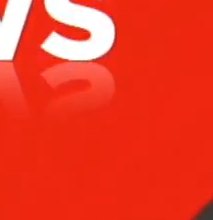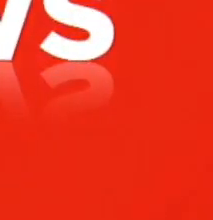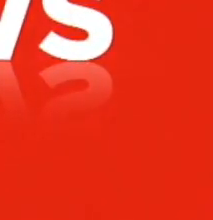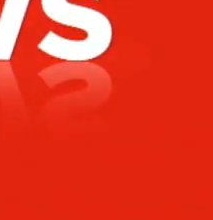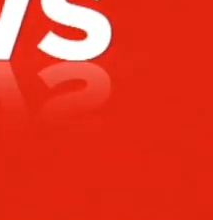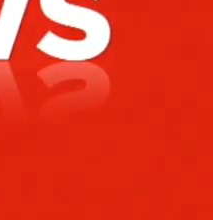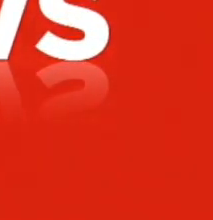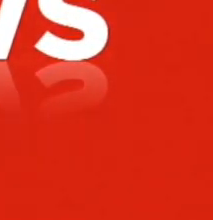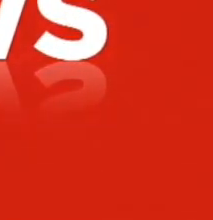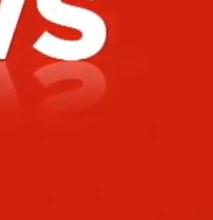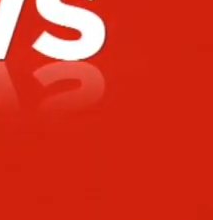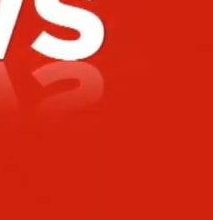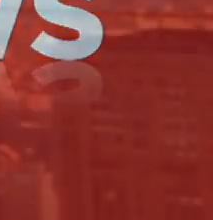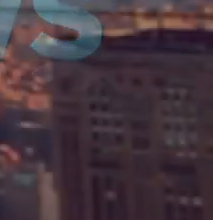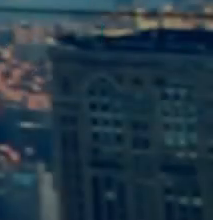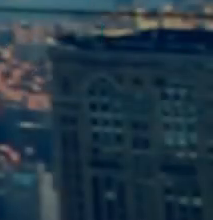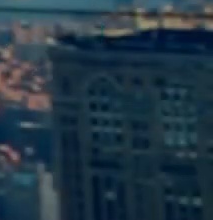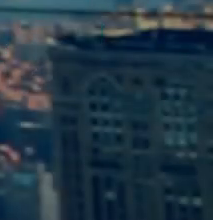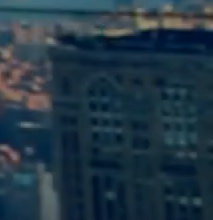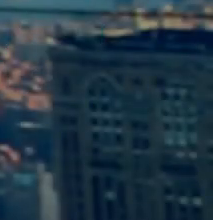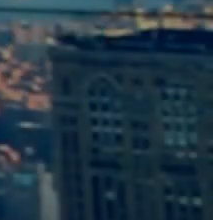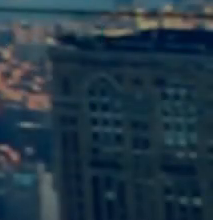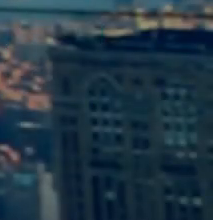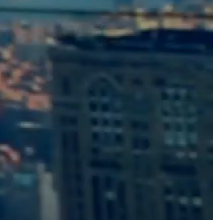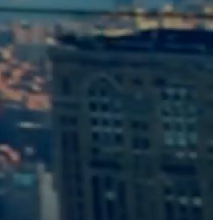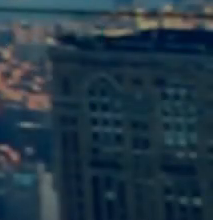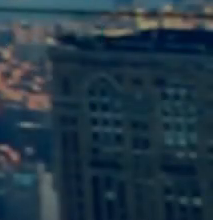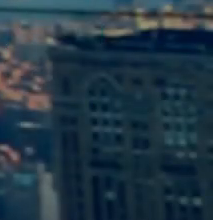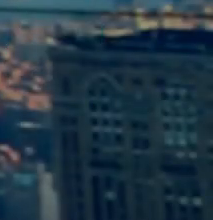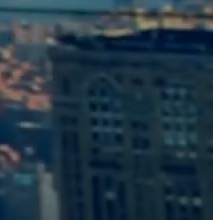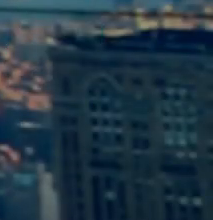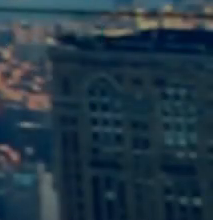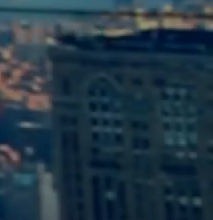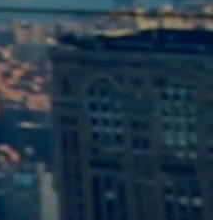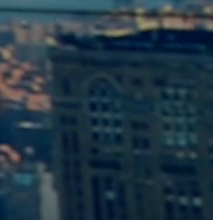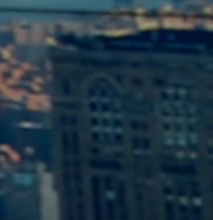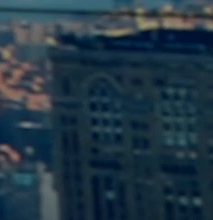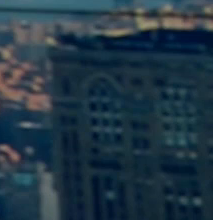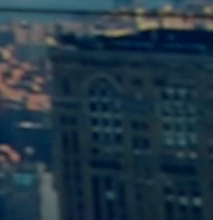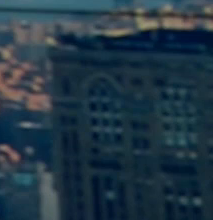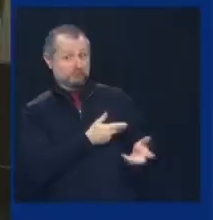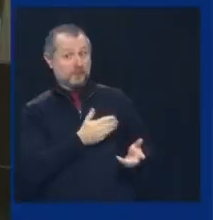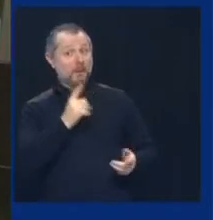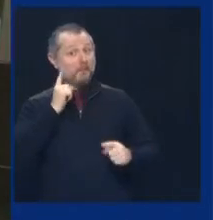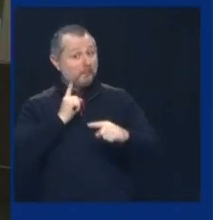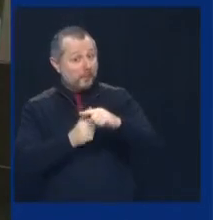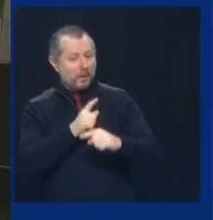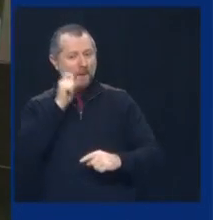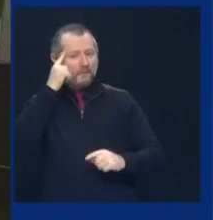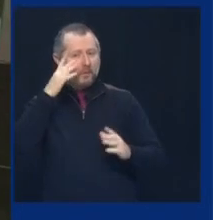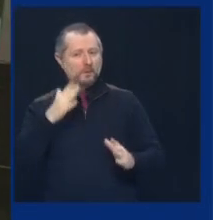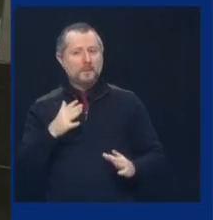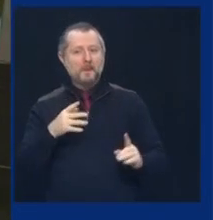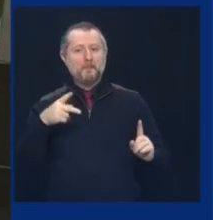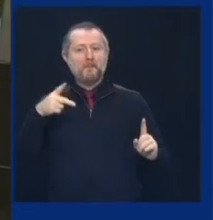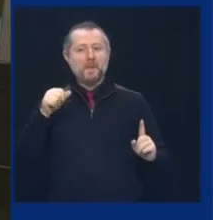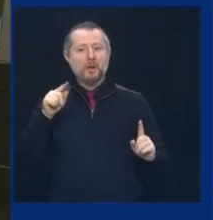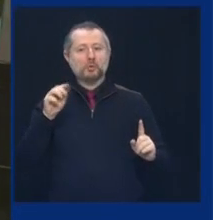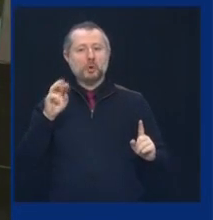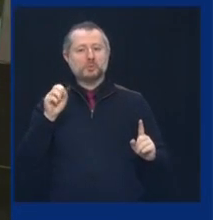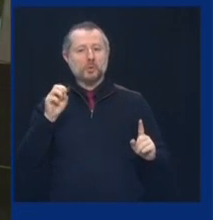This is breaking news. Governor Cuomo giving an update on the coronavirus pandemic in New York. Let's go to it now. He's helping us with